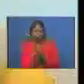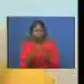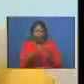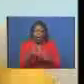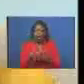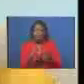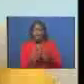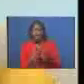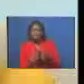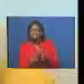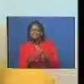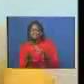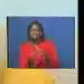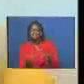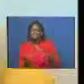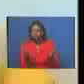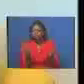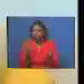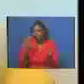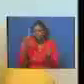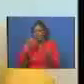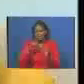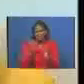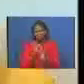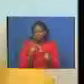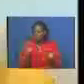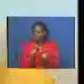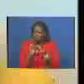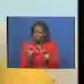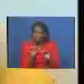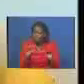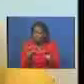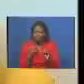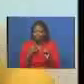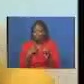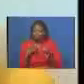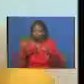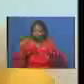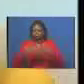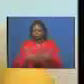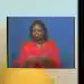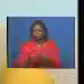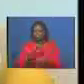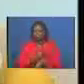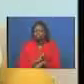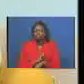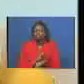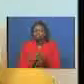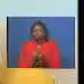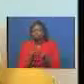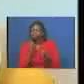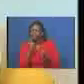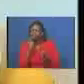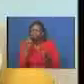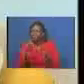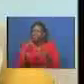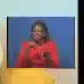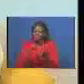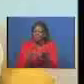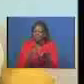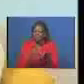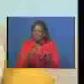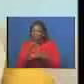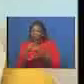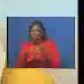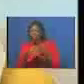well the children we sponsor go to regular schools and I am not talking about you know integrated schools or on they go to total regular schools and they are actually doing well and I think